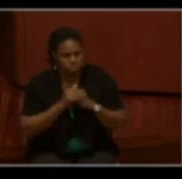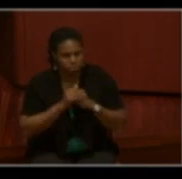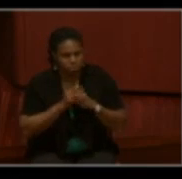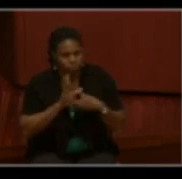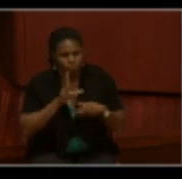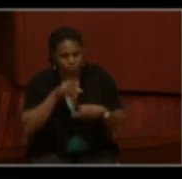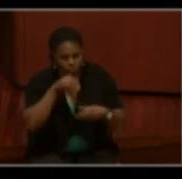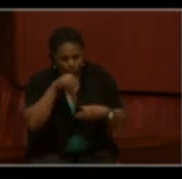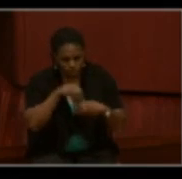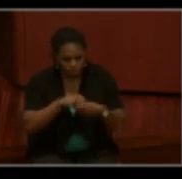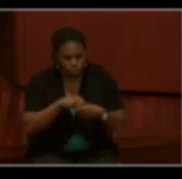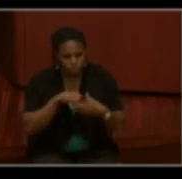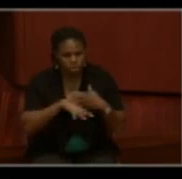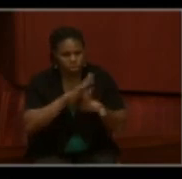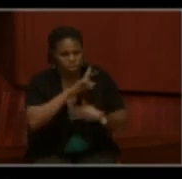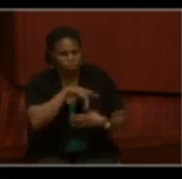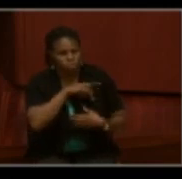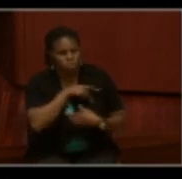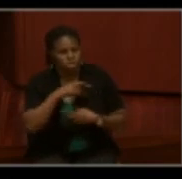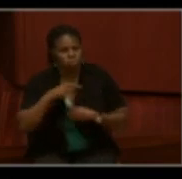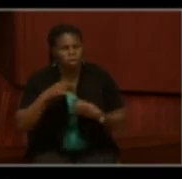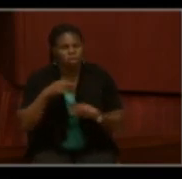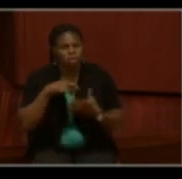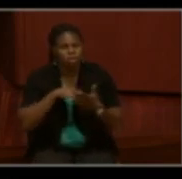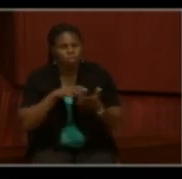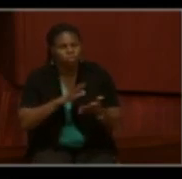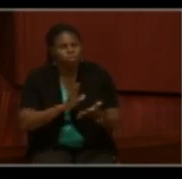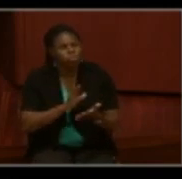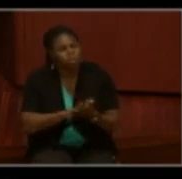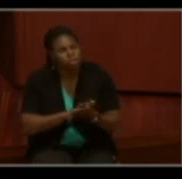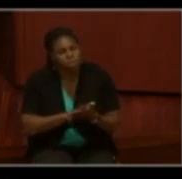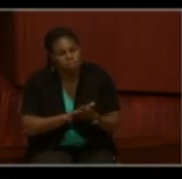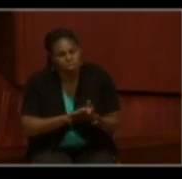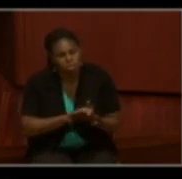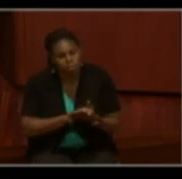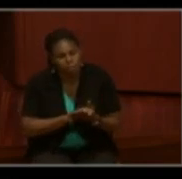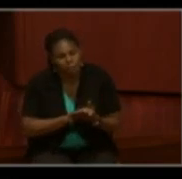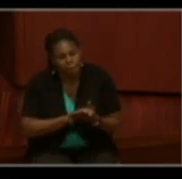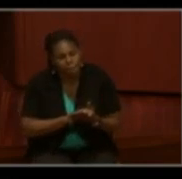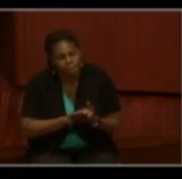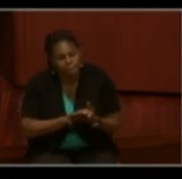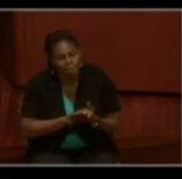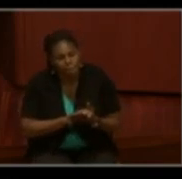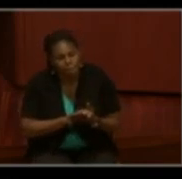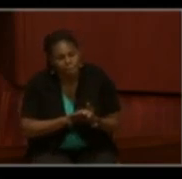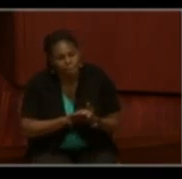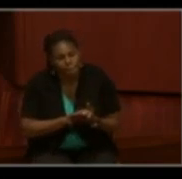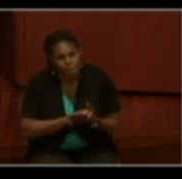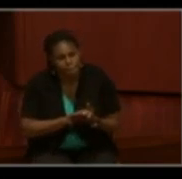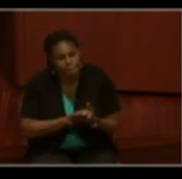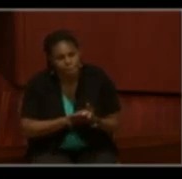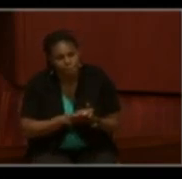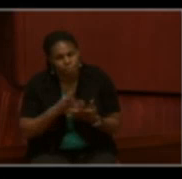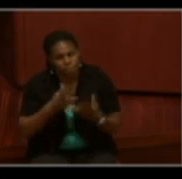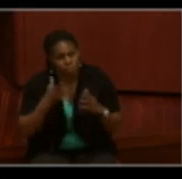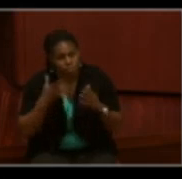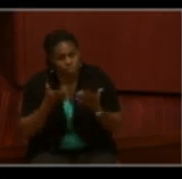Included in the personnel records are personnel record holdings for employees who work for the following